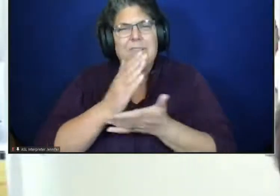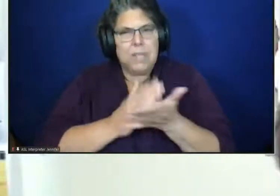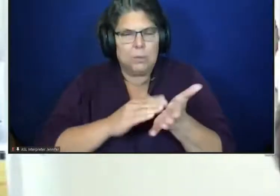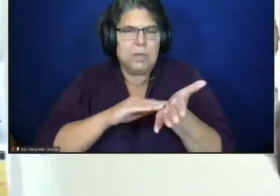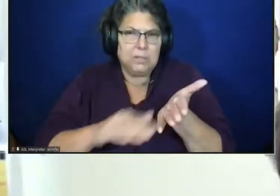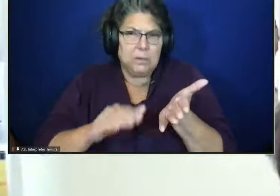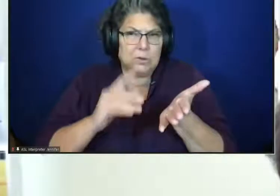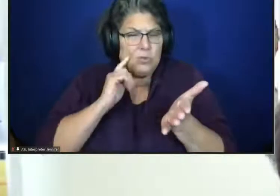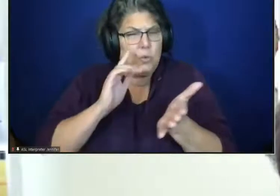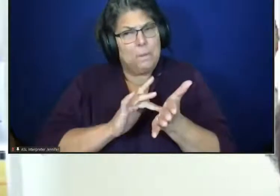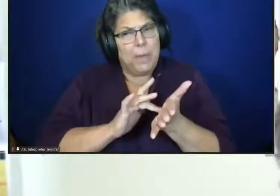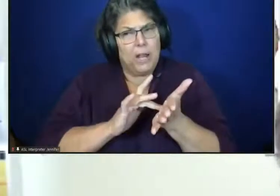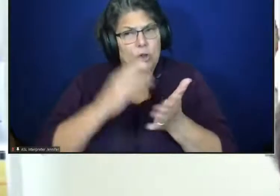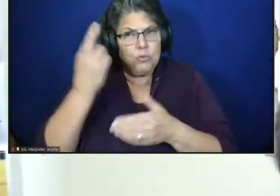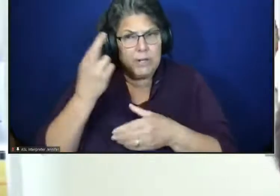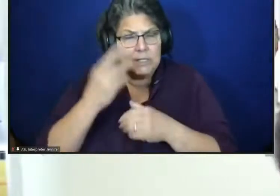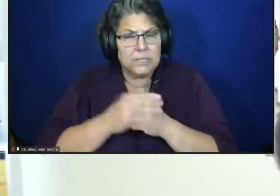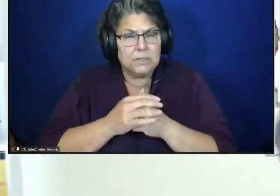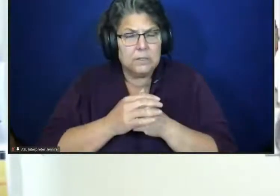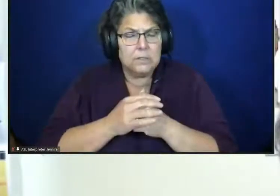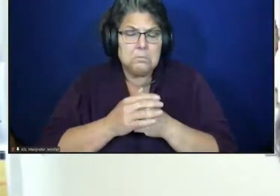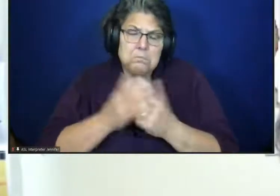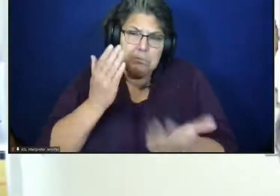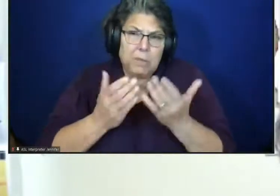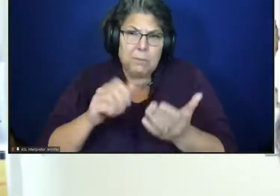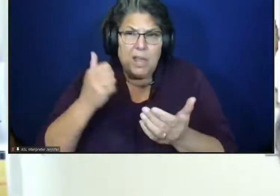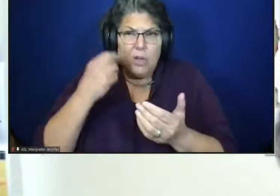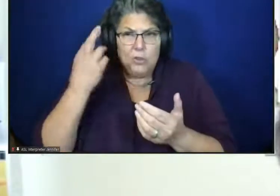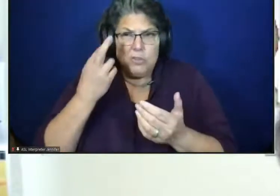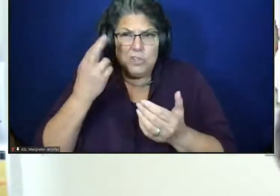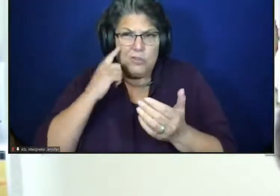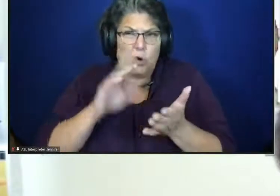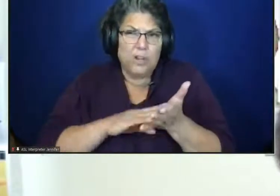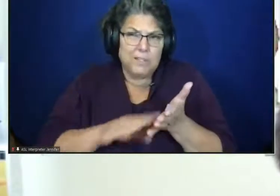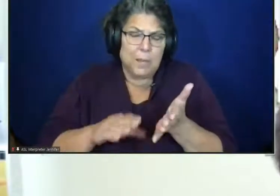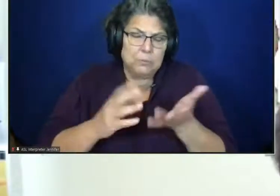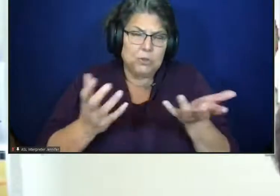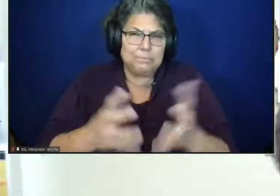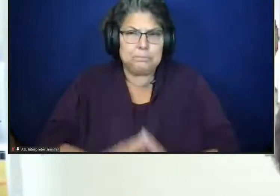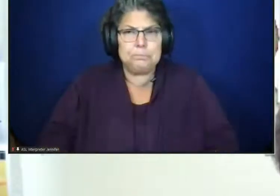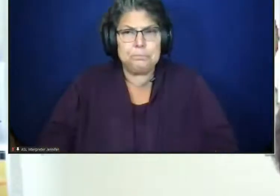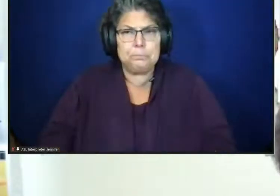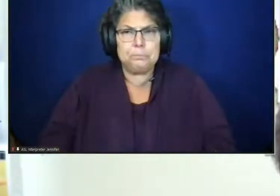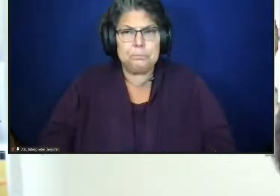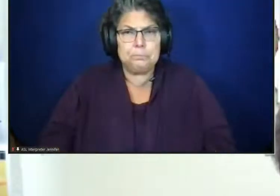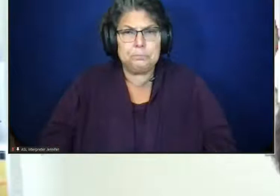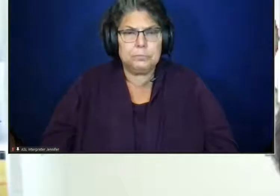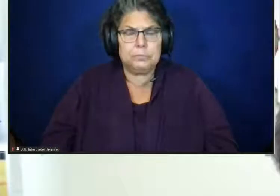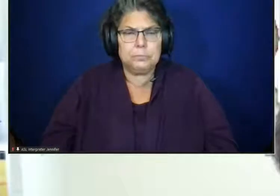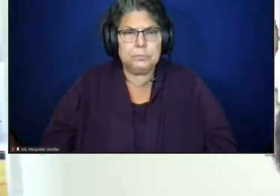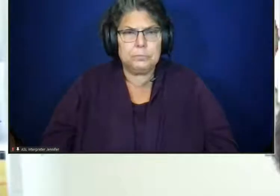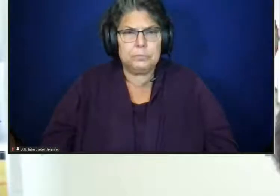reasons, and there may be other reasons for exemption as well.